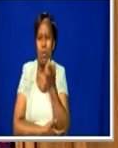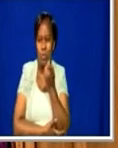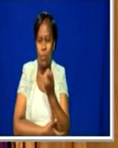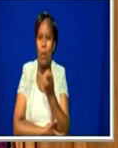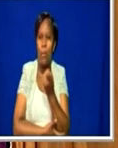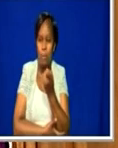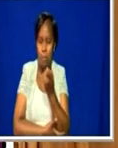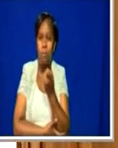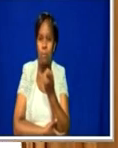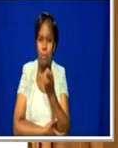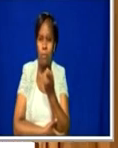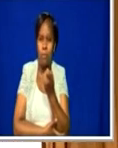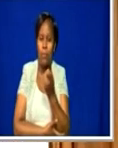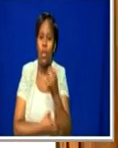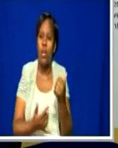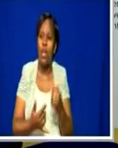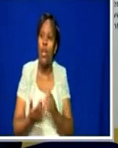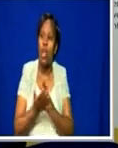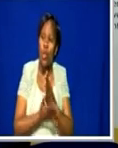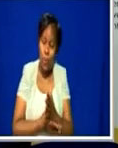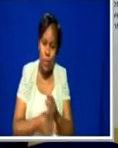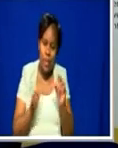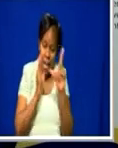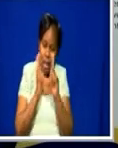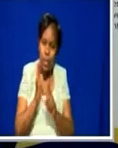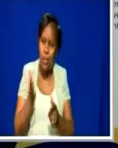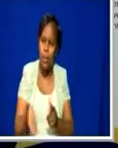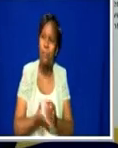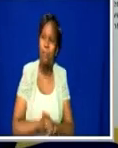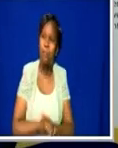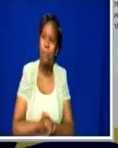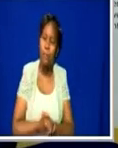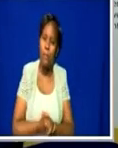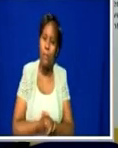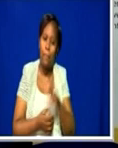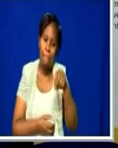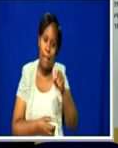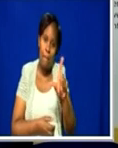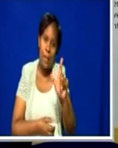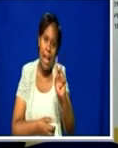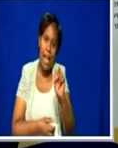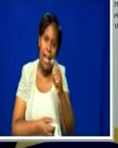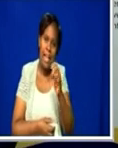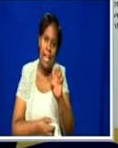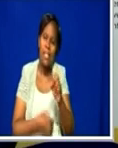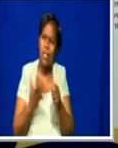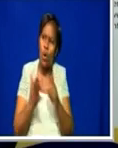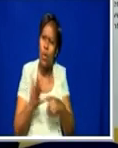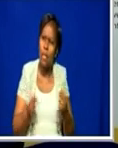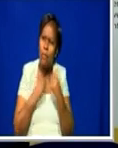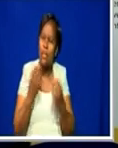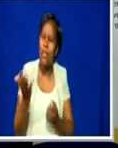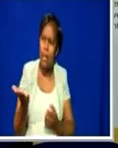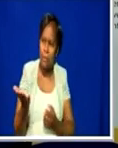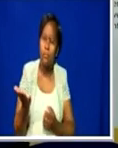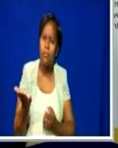as a planet. dwarf planet. Wow. Yes. So take us through, Mwalimu, the space now. The planets. You've already talked about the planets. What Yes. happens there now?